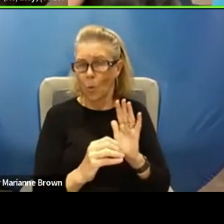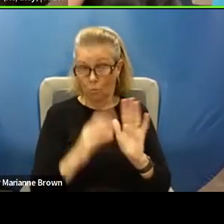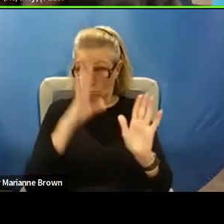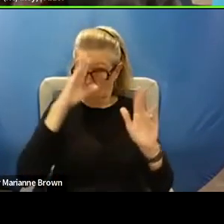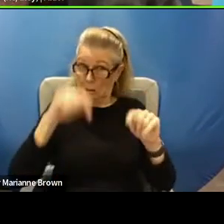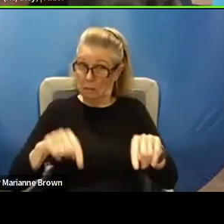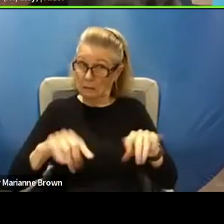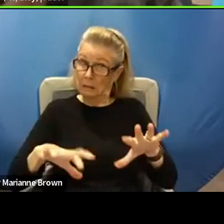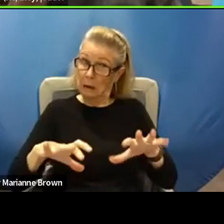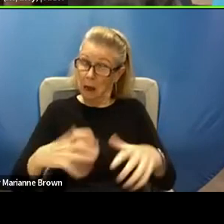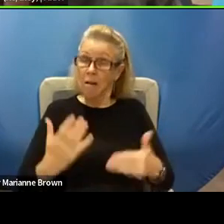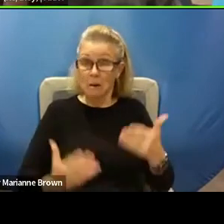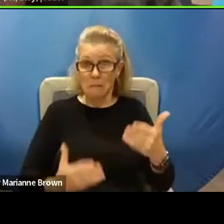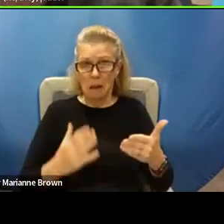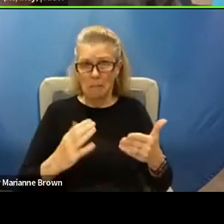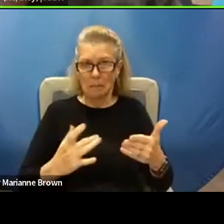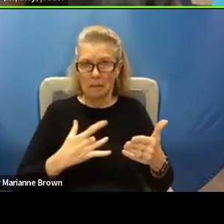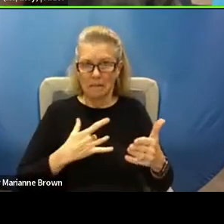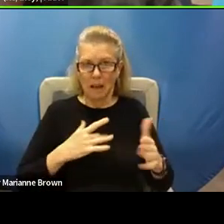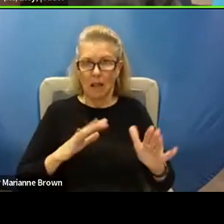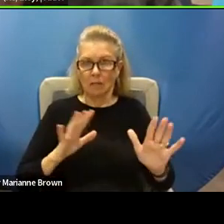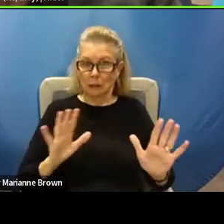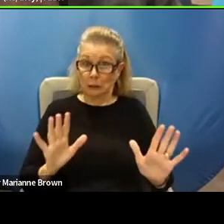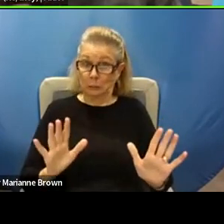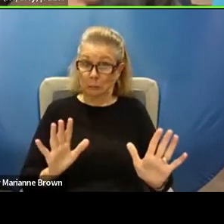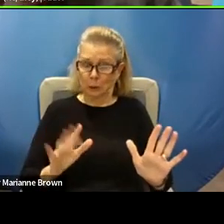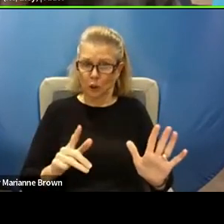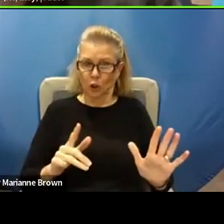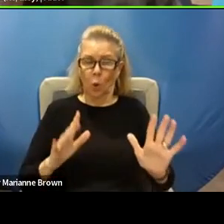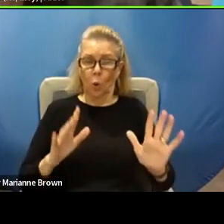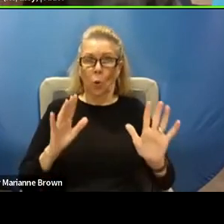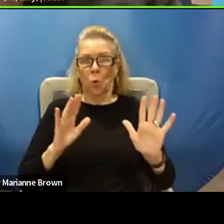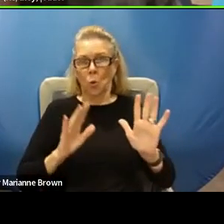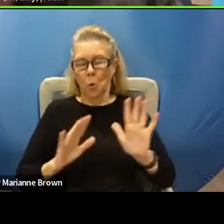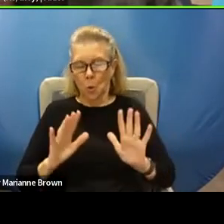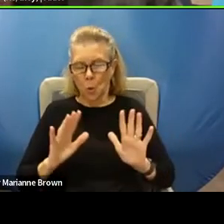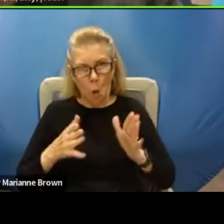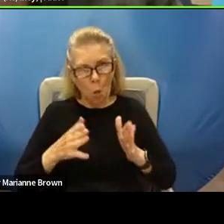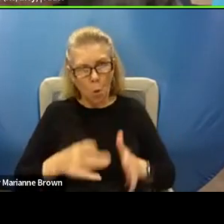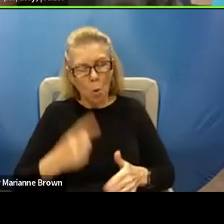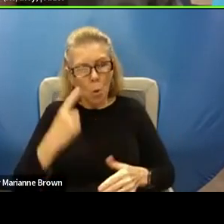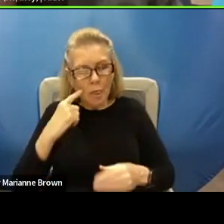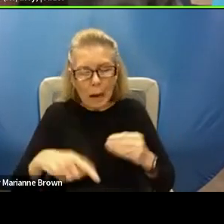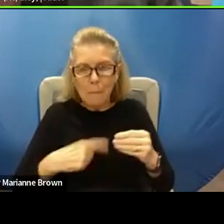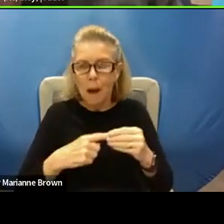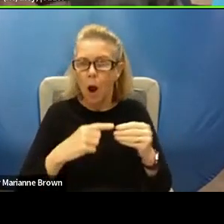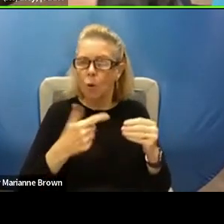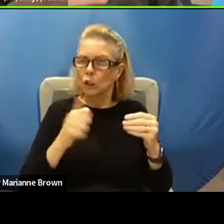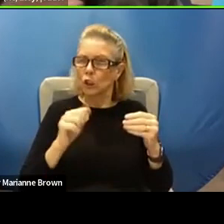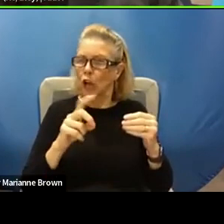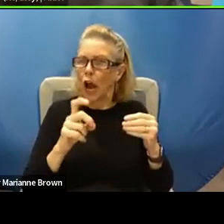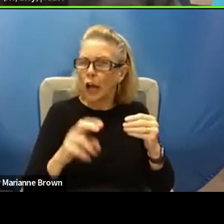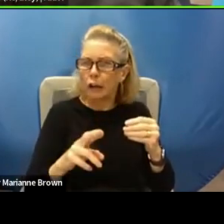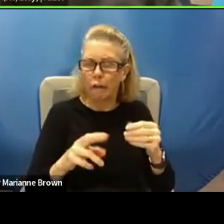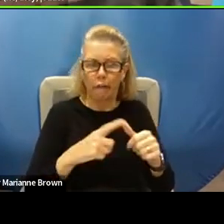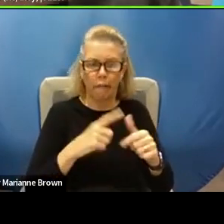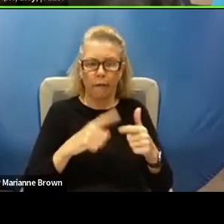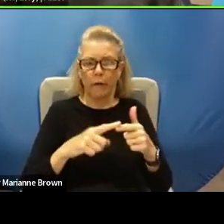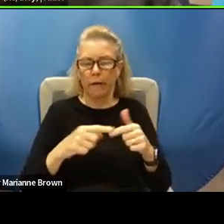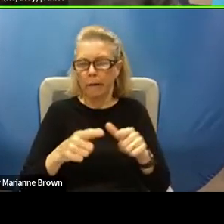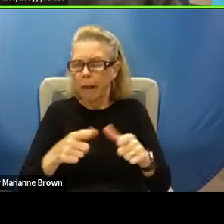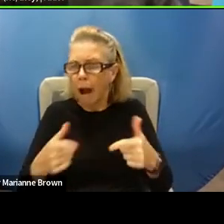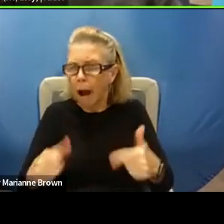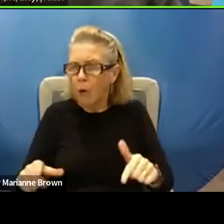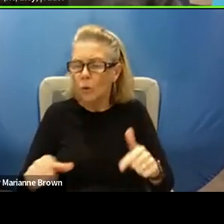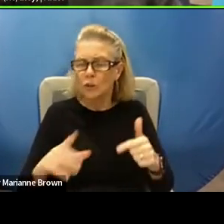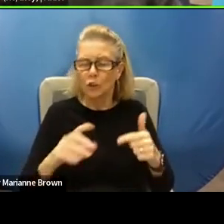probably going to be pushing you and the way that you think about gender and the way that you think about language in a way that you might not experience in